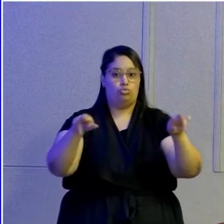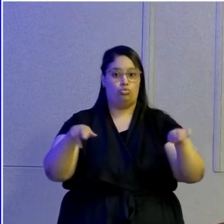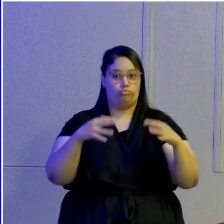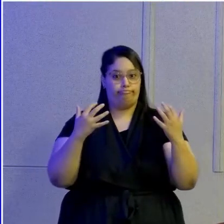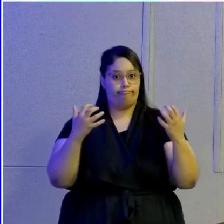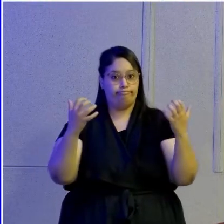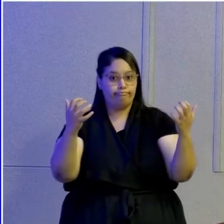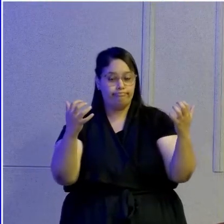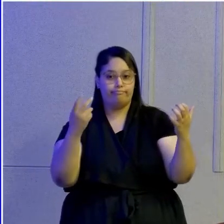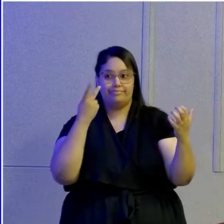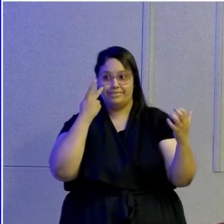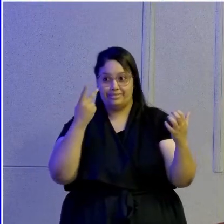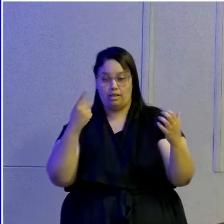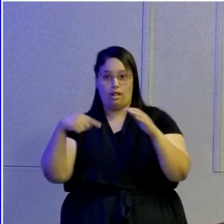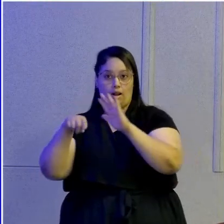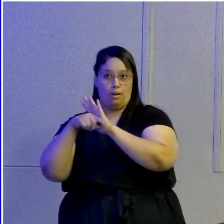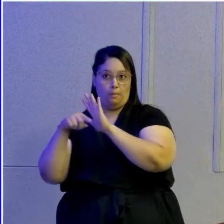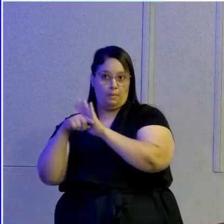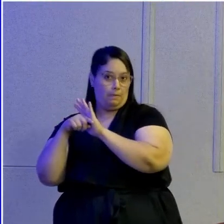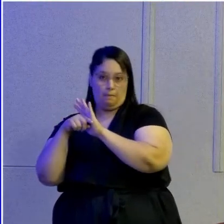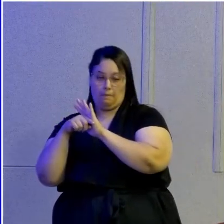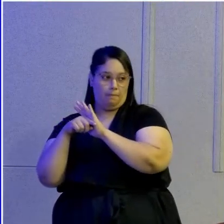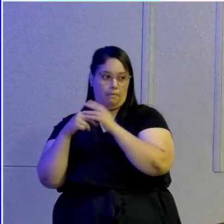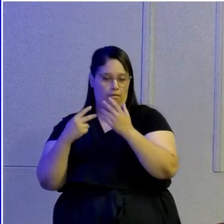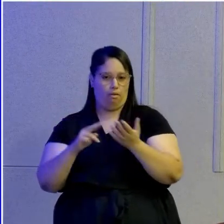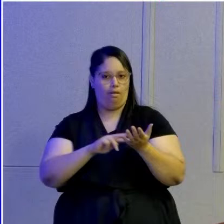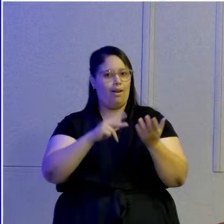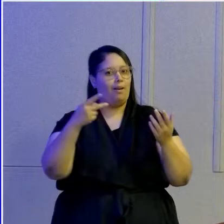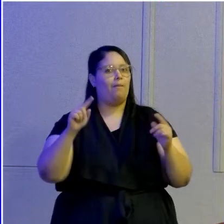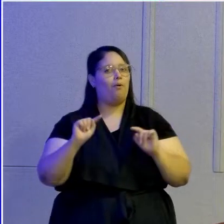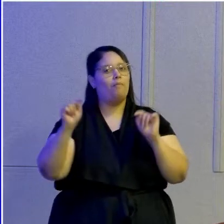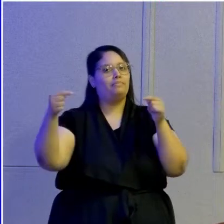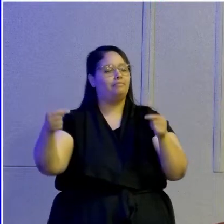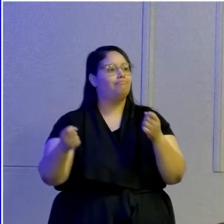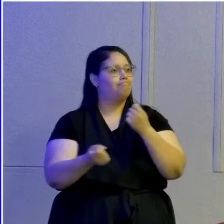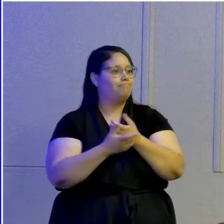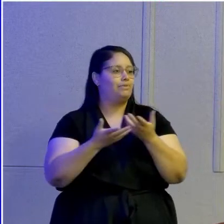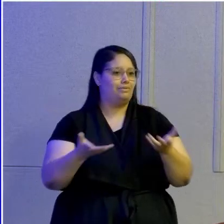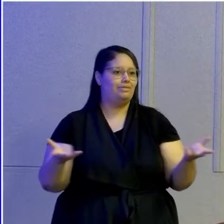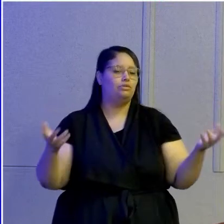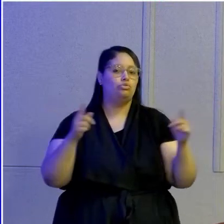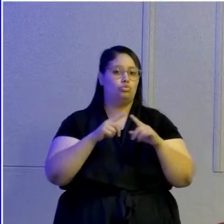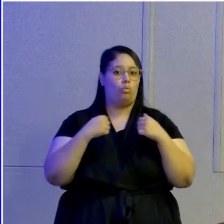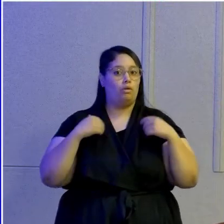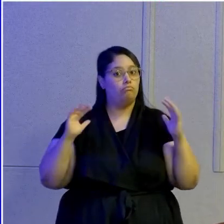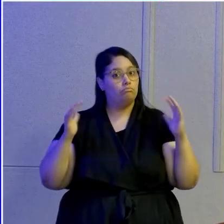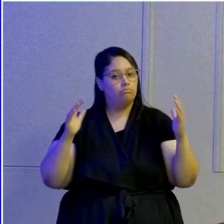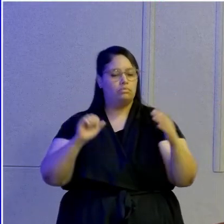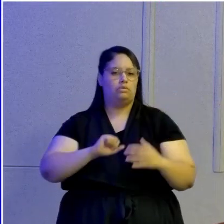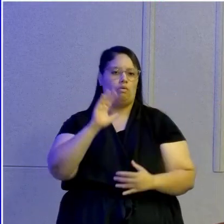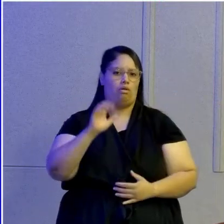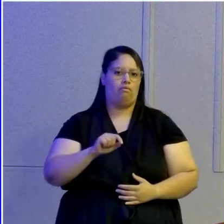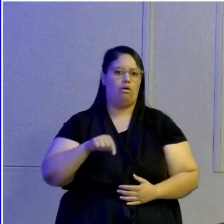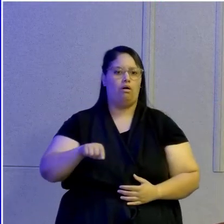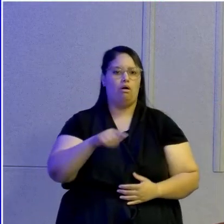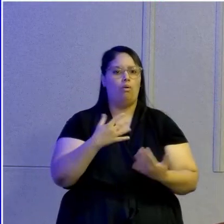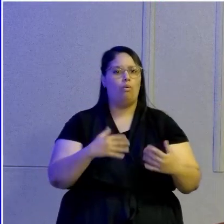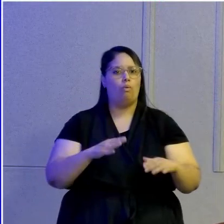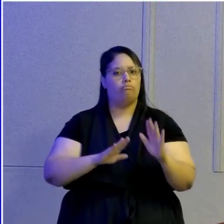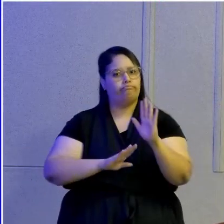that pessimism was unjustified, and I congratulate South Africa on the progress that it's